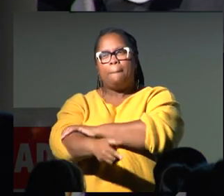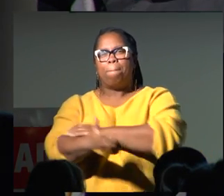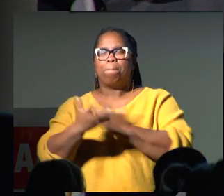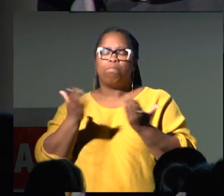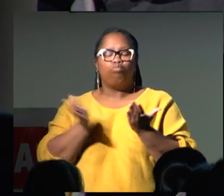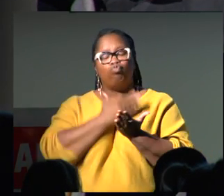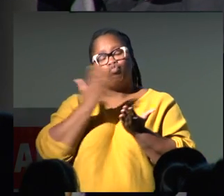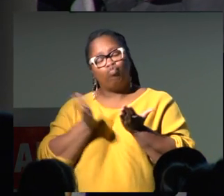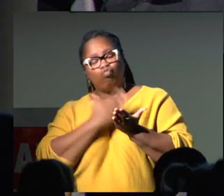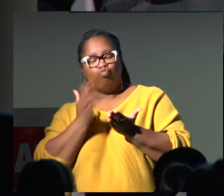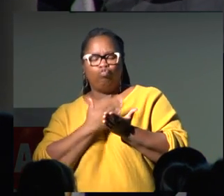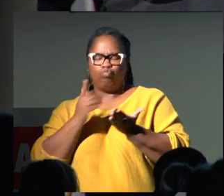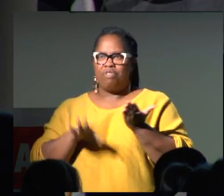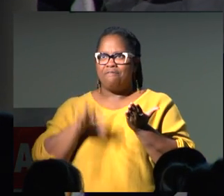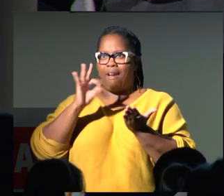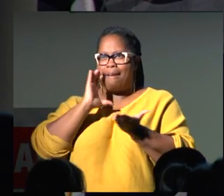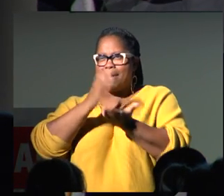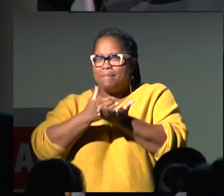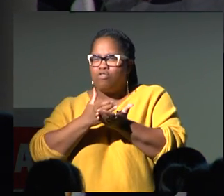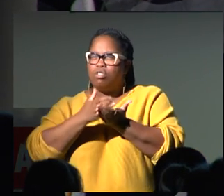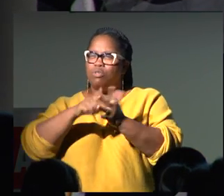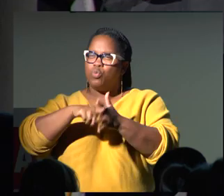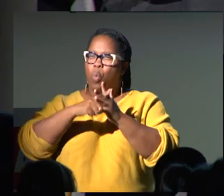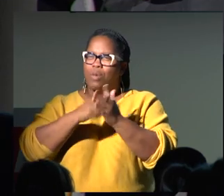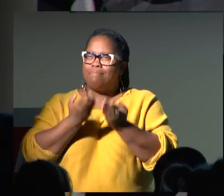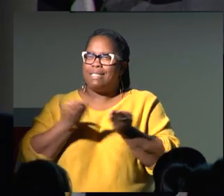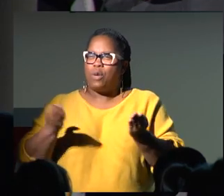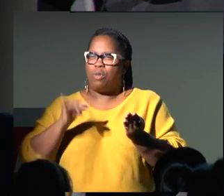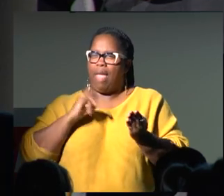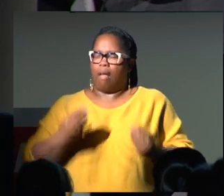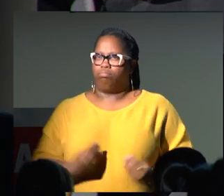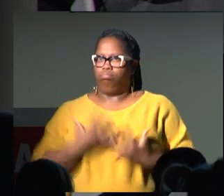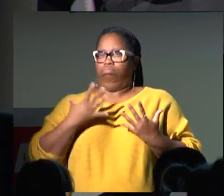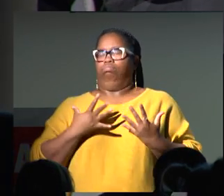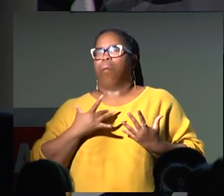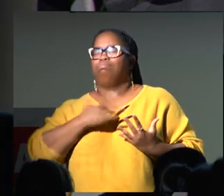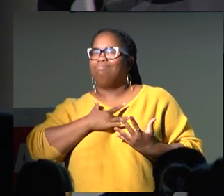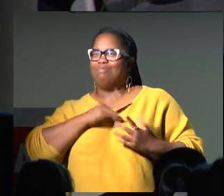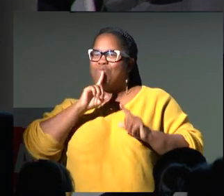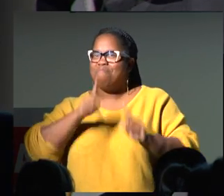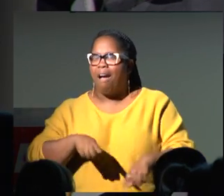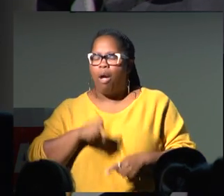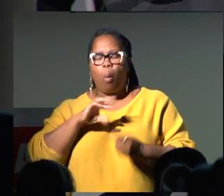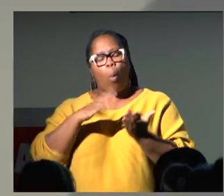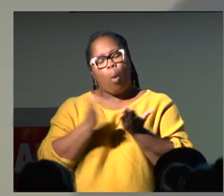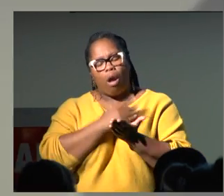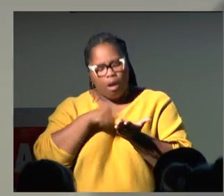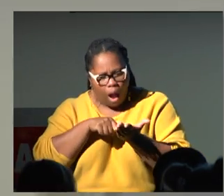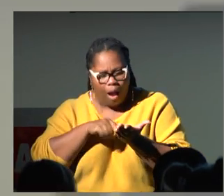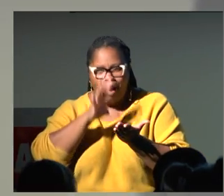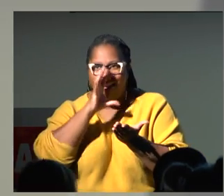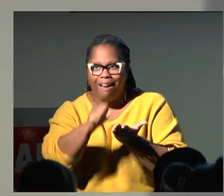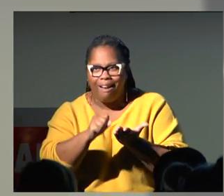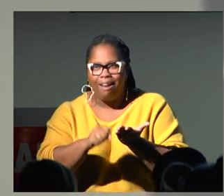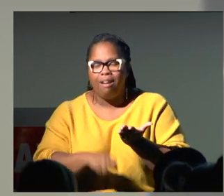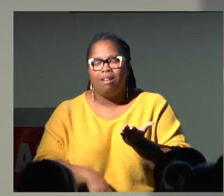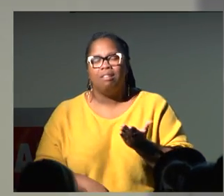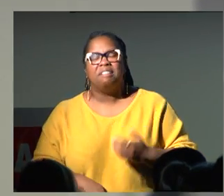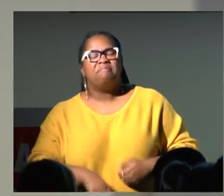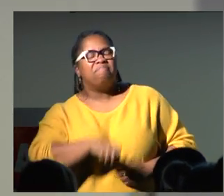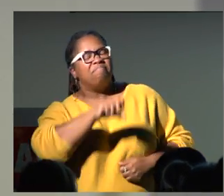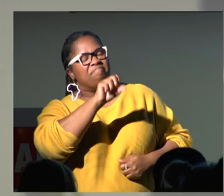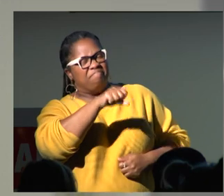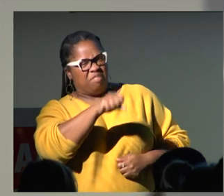across images as source material that can evoke a response right. or capture your interest. So you find those images, and